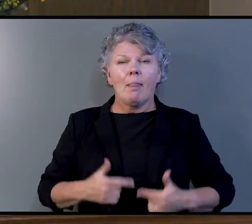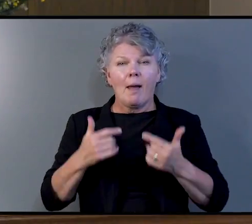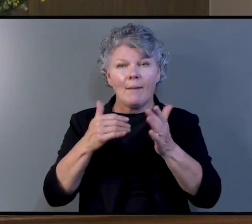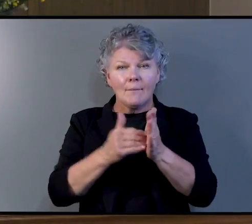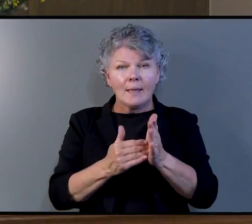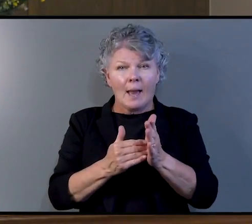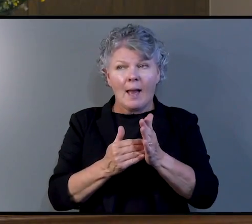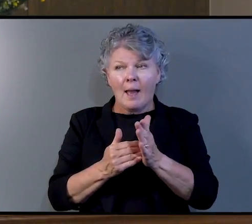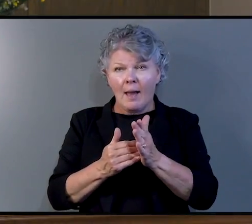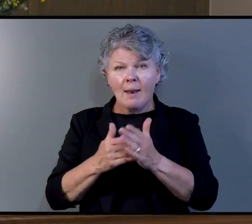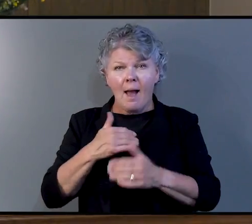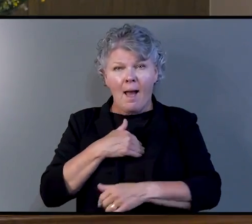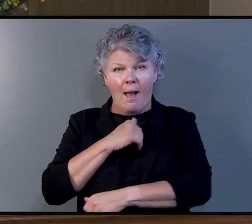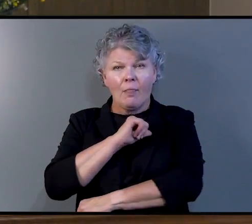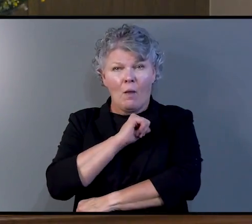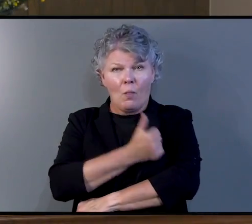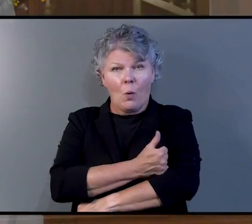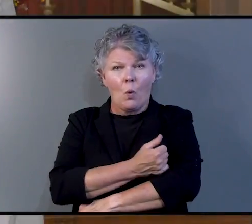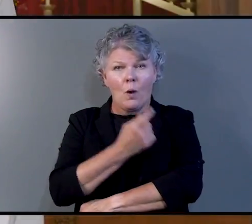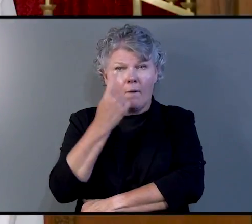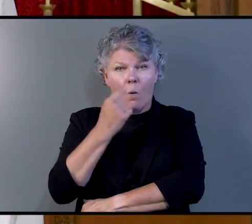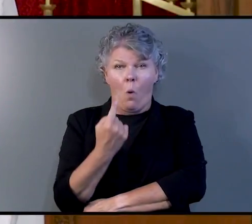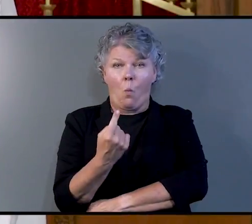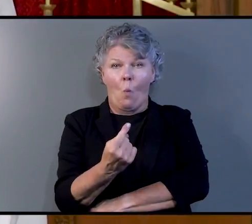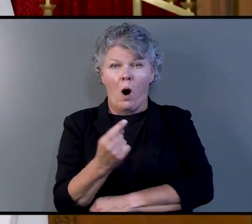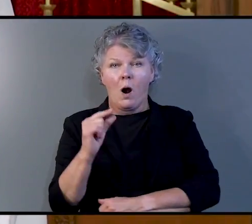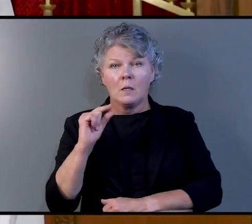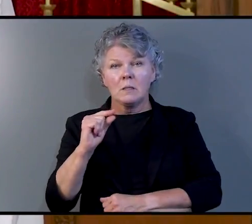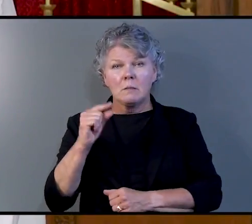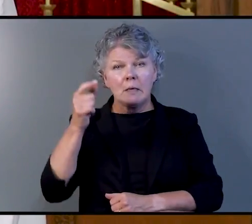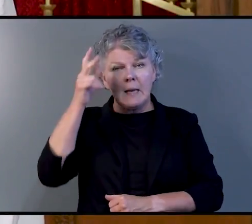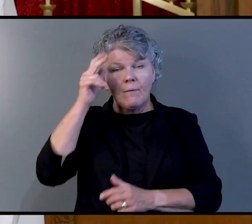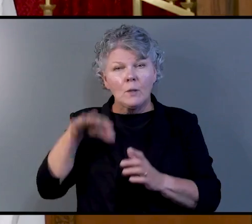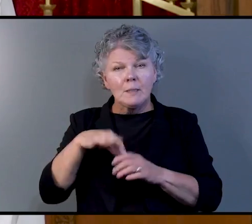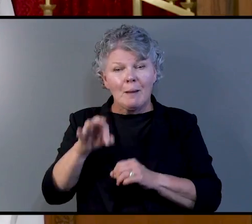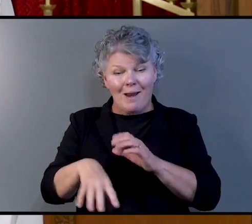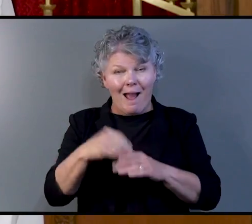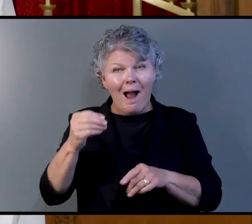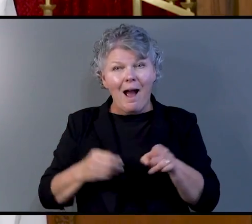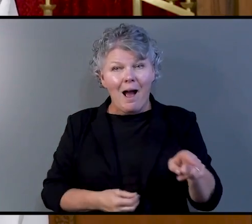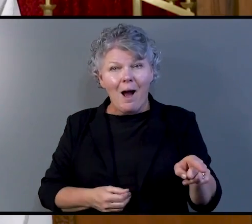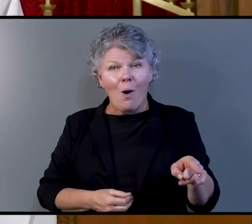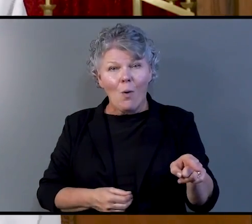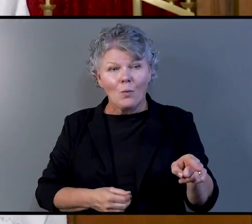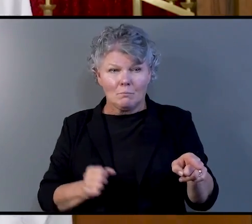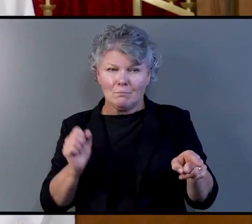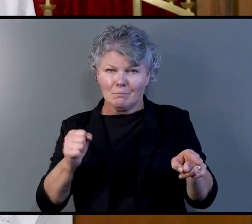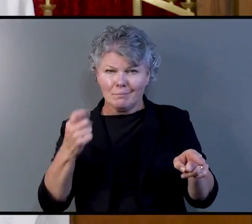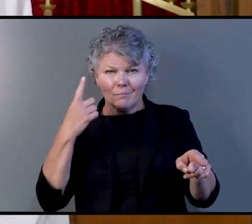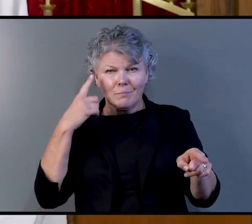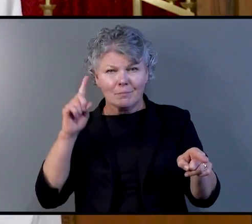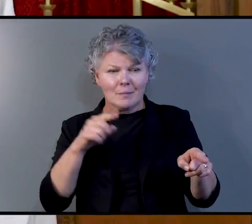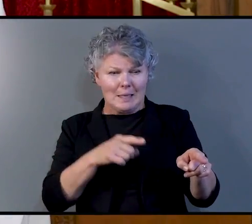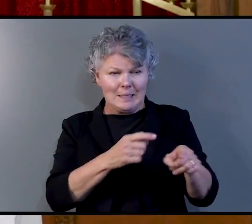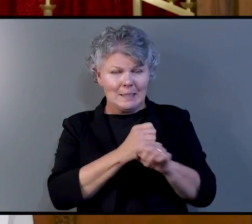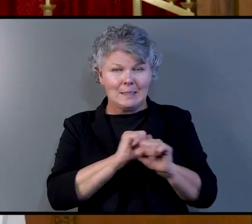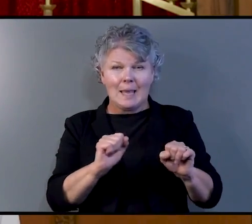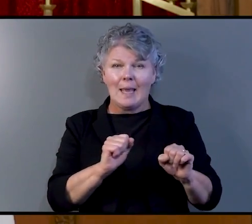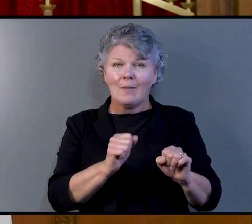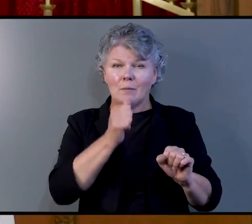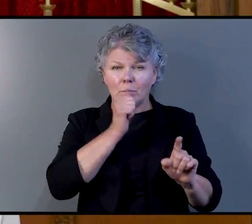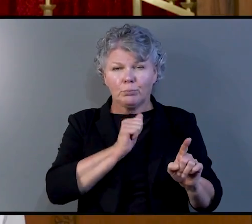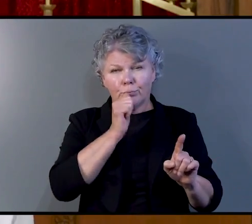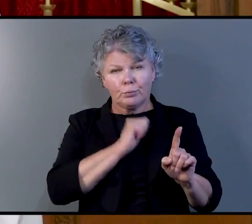to cast out one little spirit, and he does. Jesus casts out the spirit and saves the boy from further